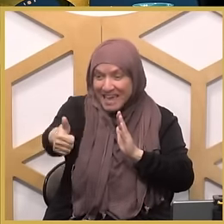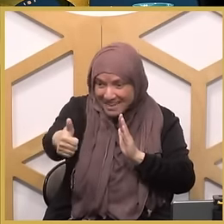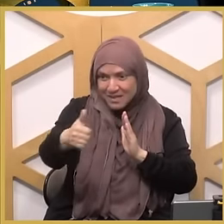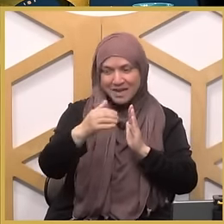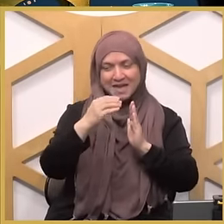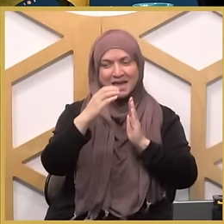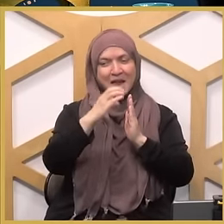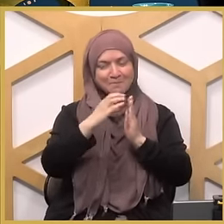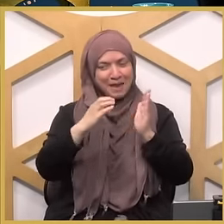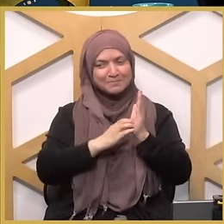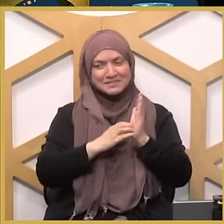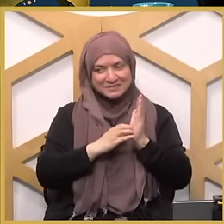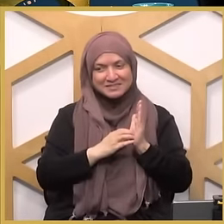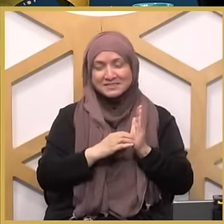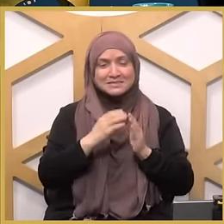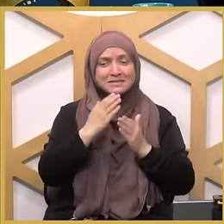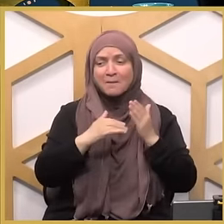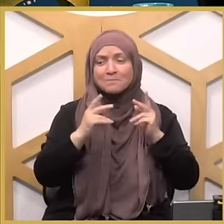people have abused me.